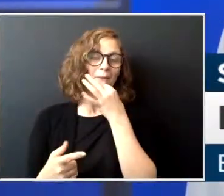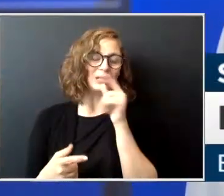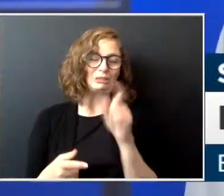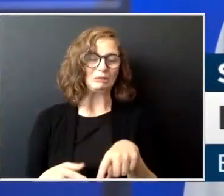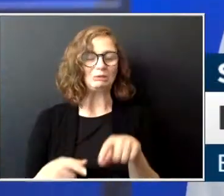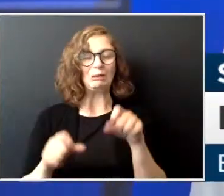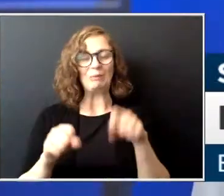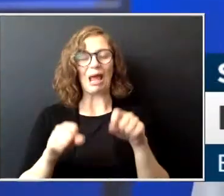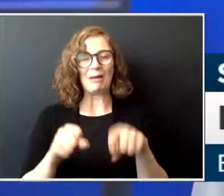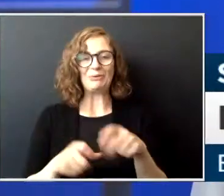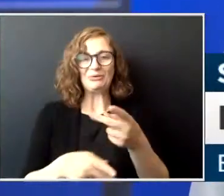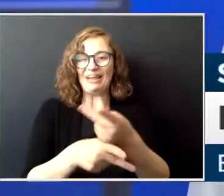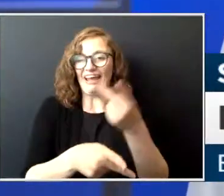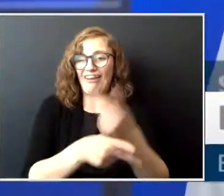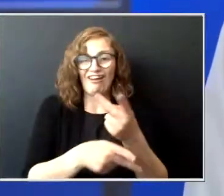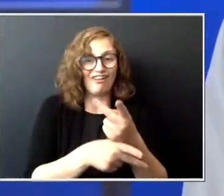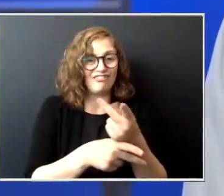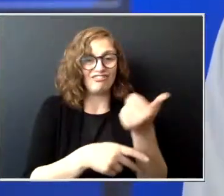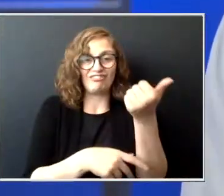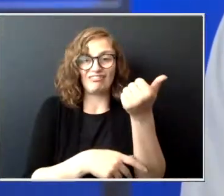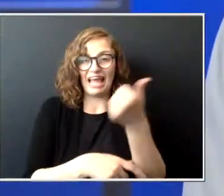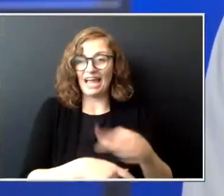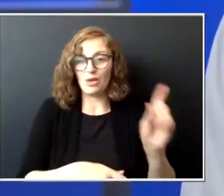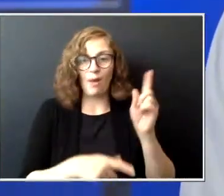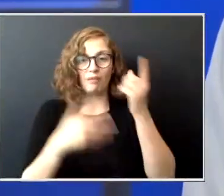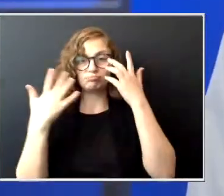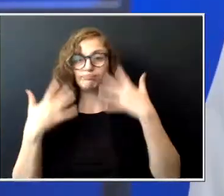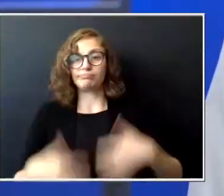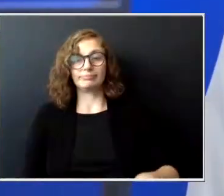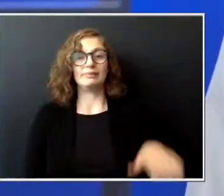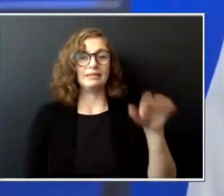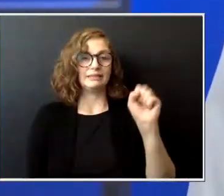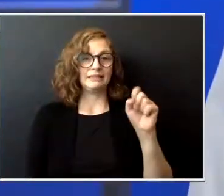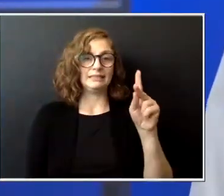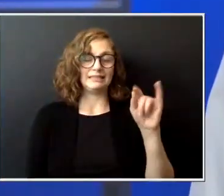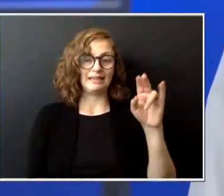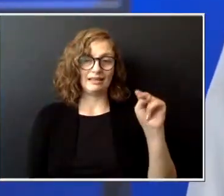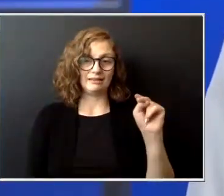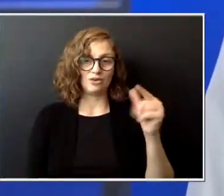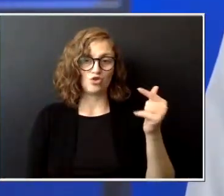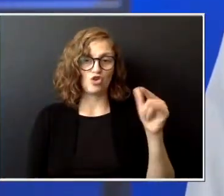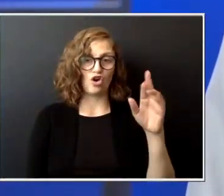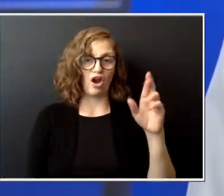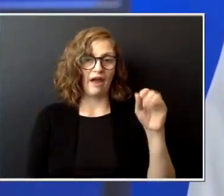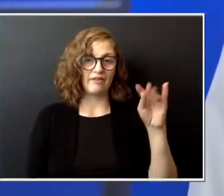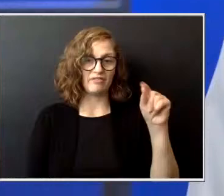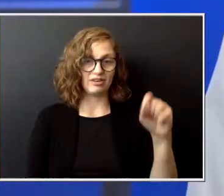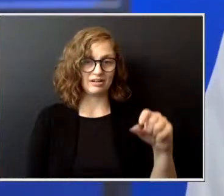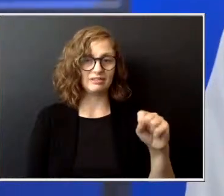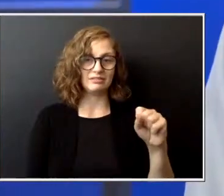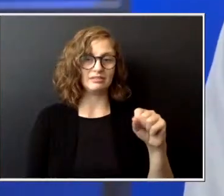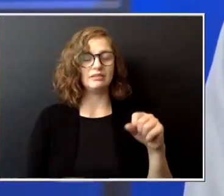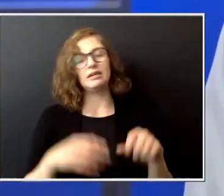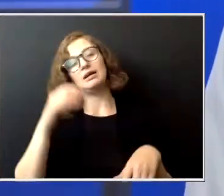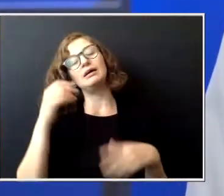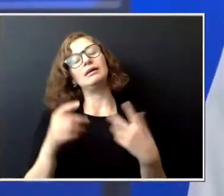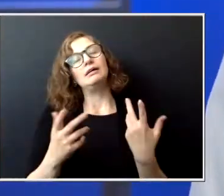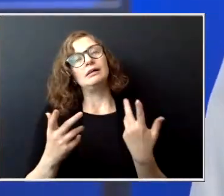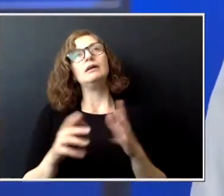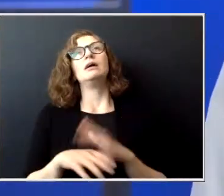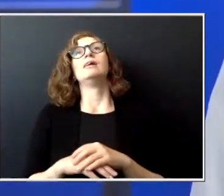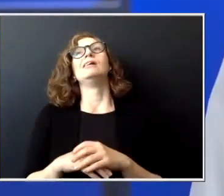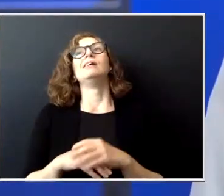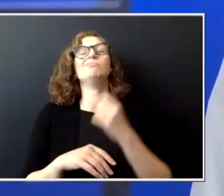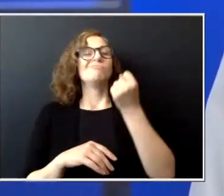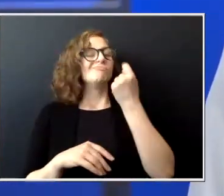skin grafts anywhere on the body and take skin graft from anywhere on the body. But I'll say it is always difficult to kind of get really